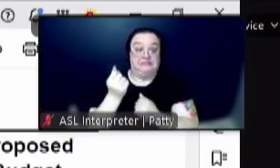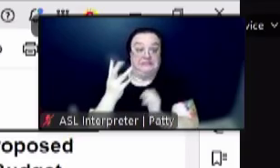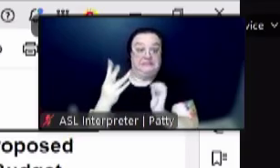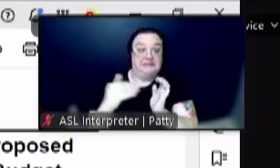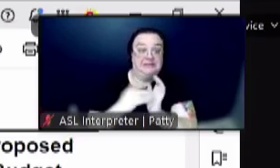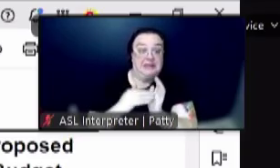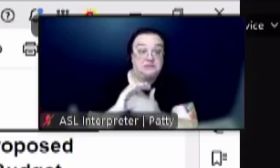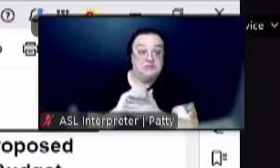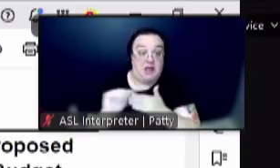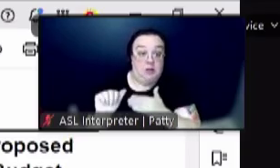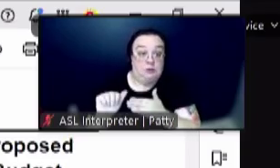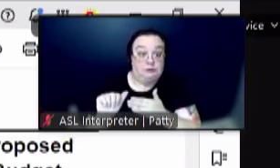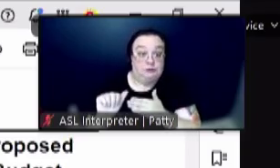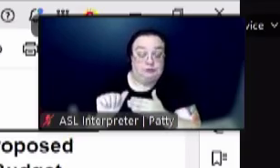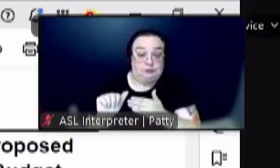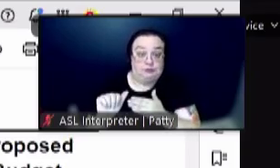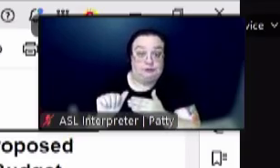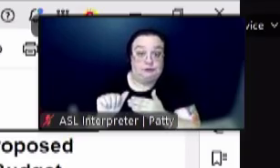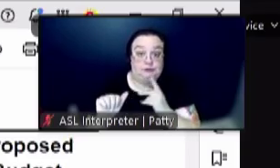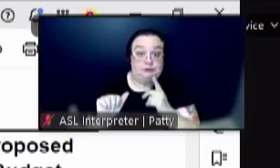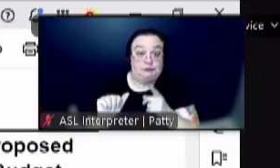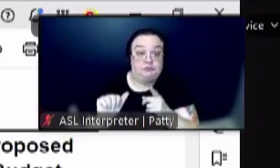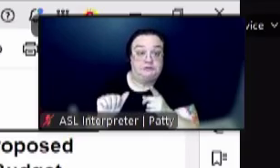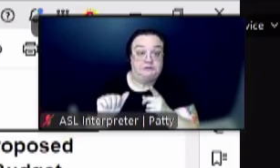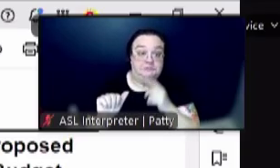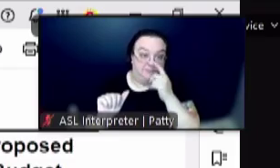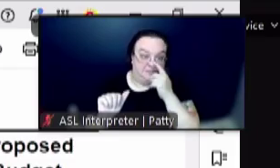$16,000. Okay?